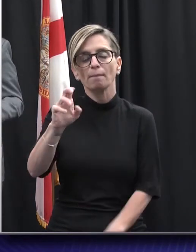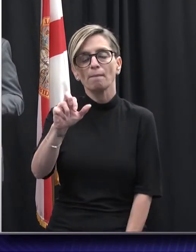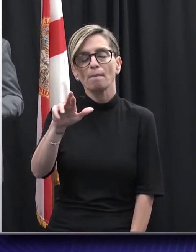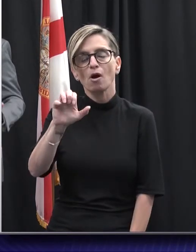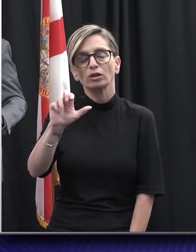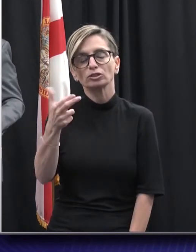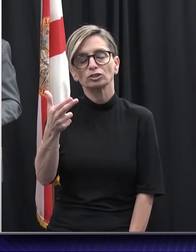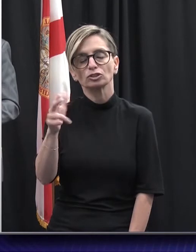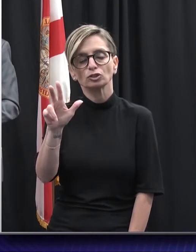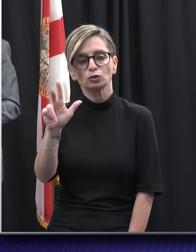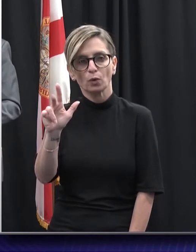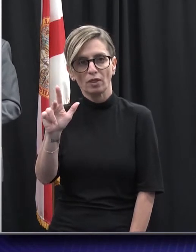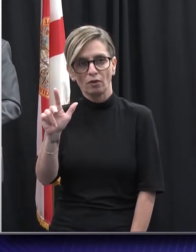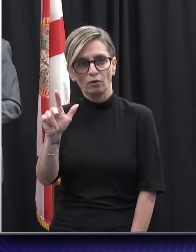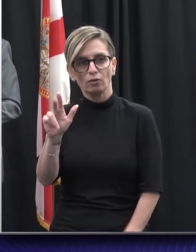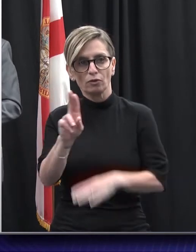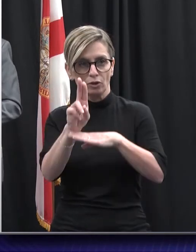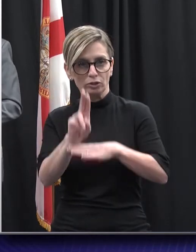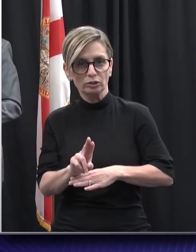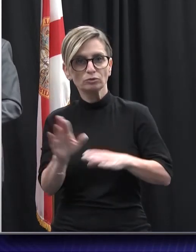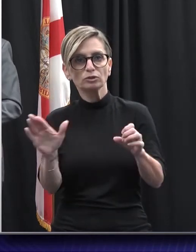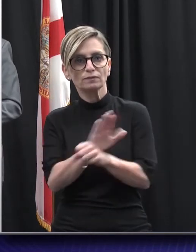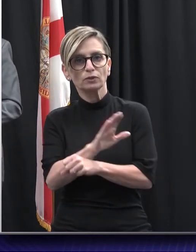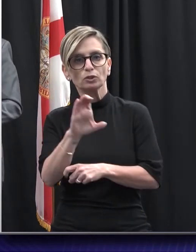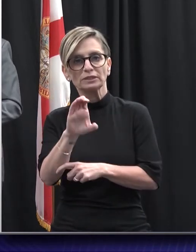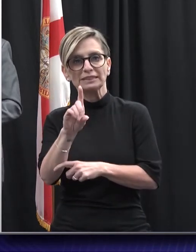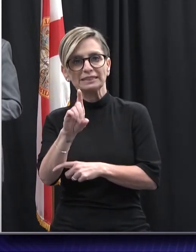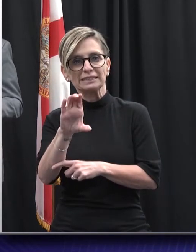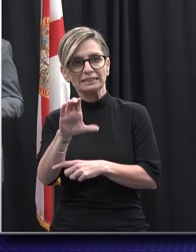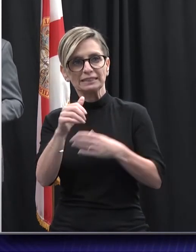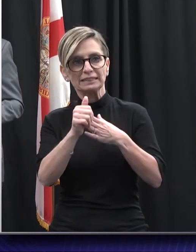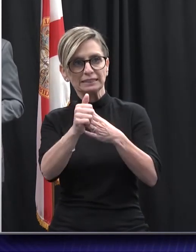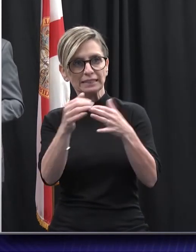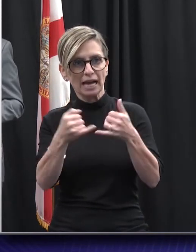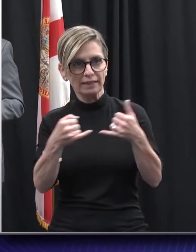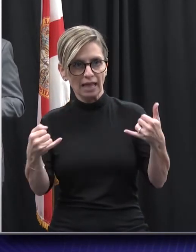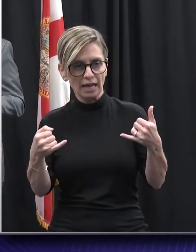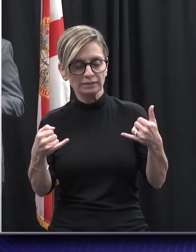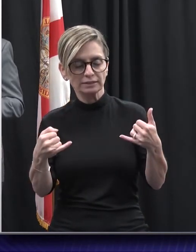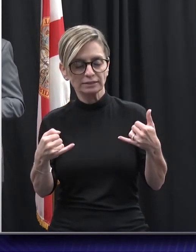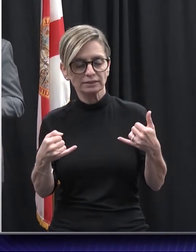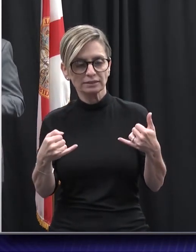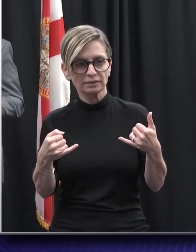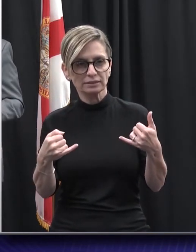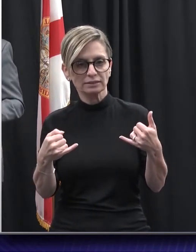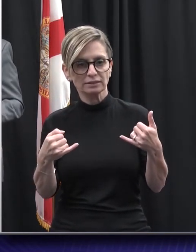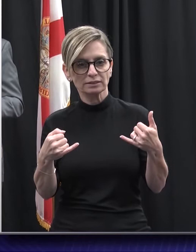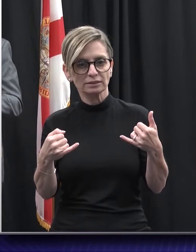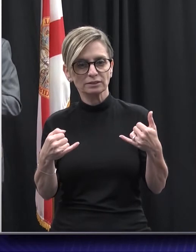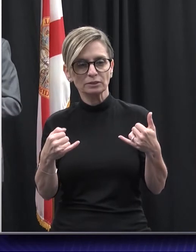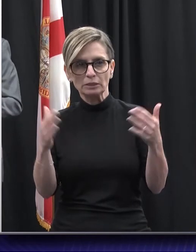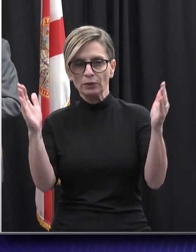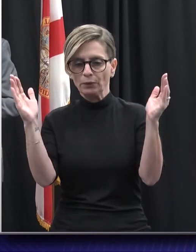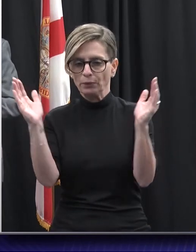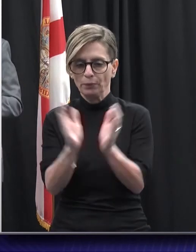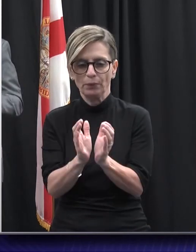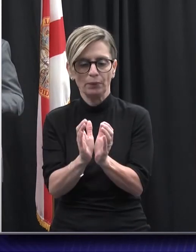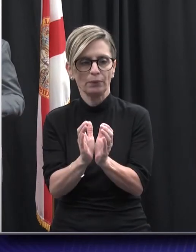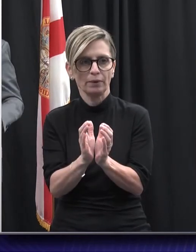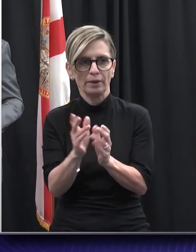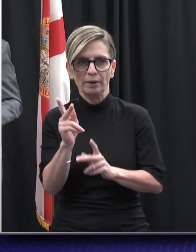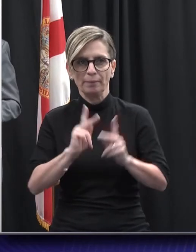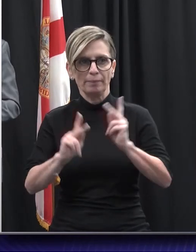using the full CDC guidelines. We restricted the number of citizens in the room at any one